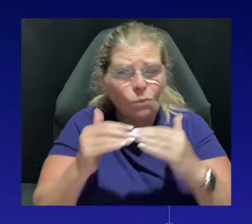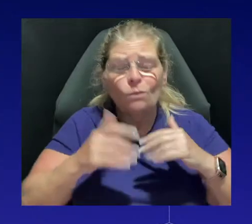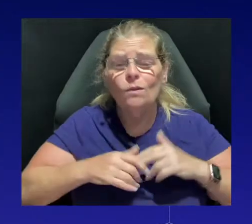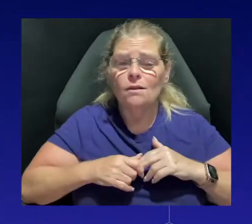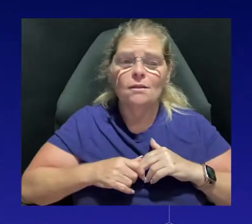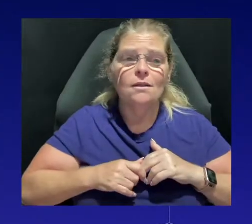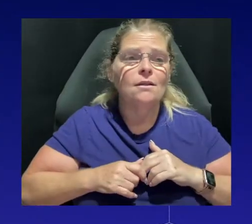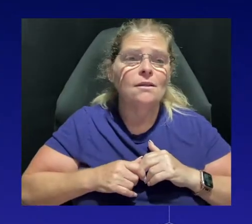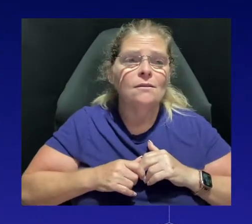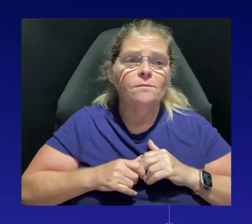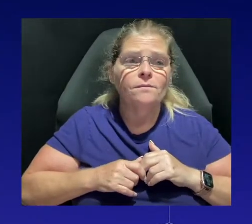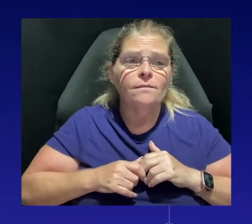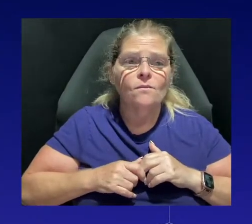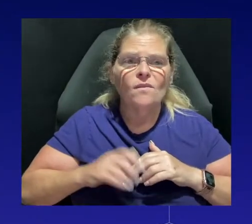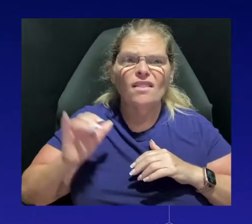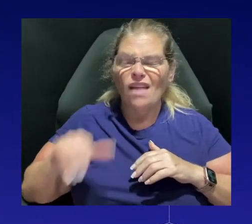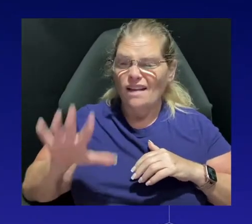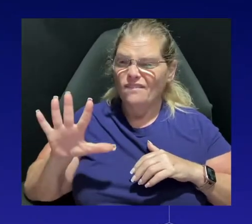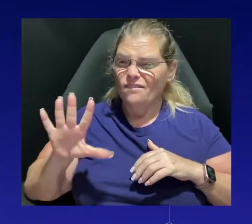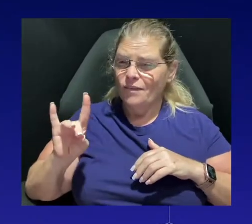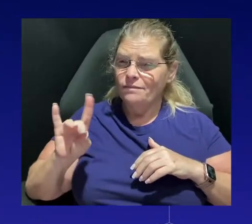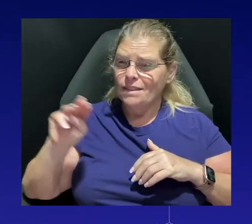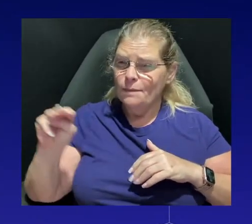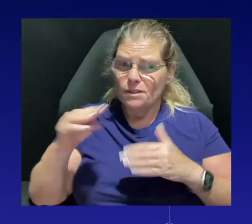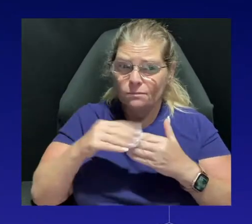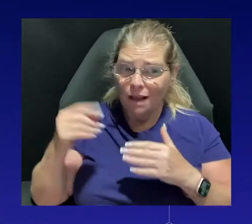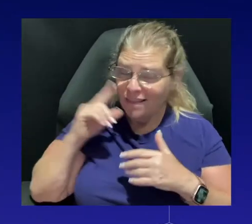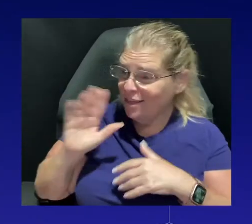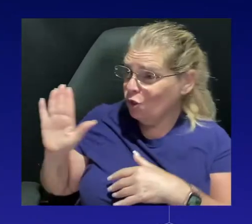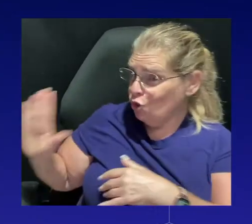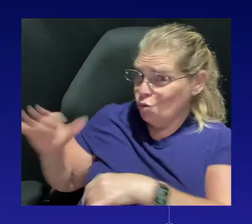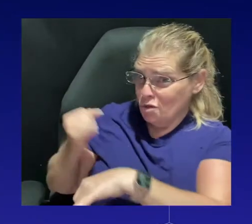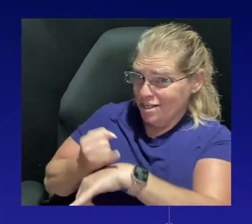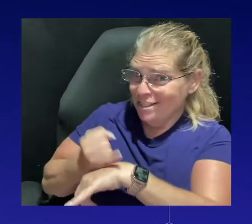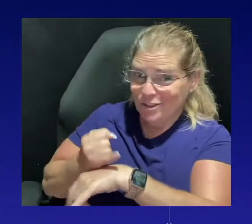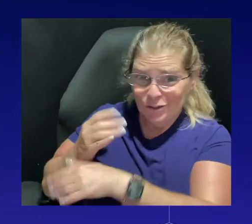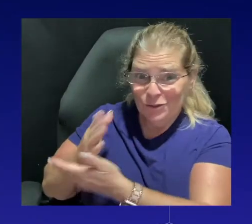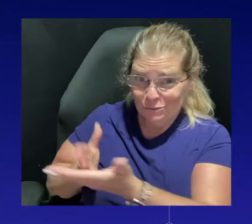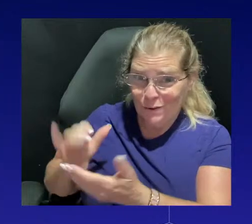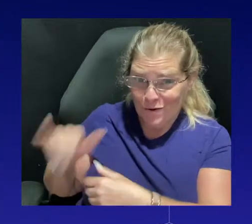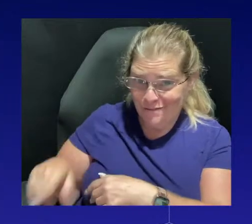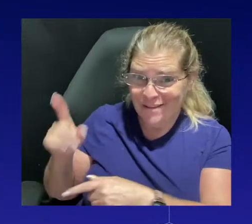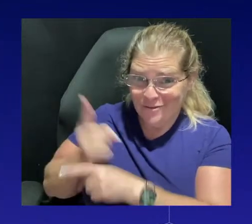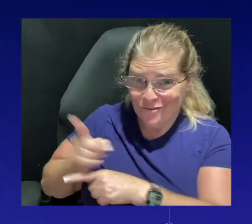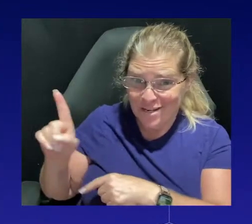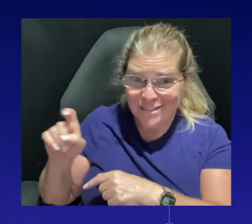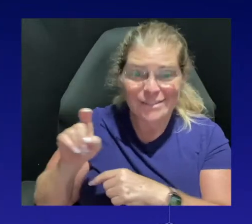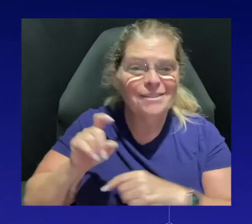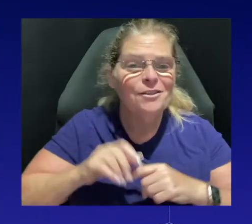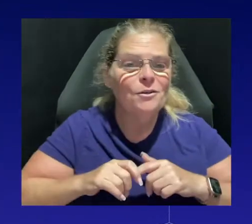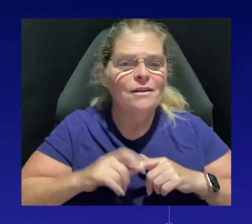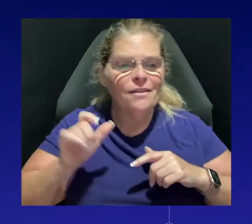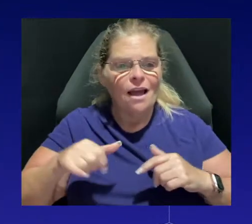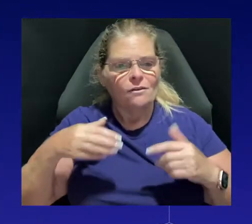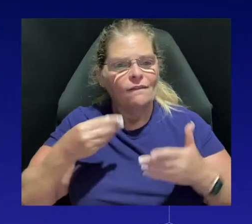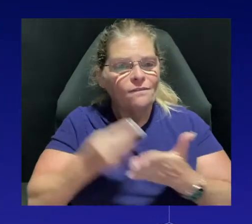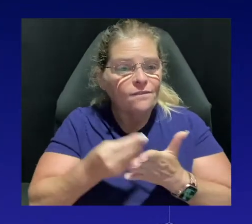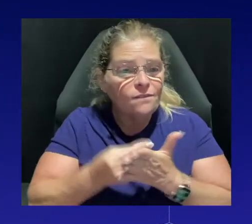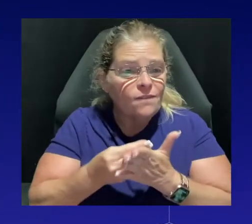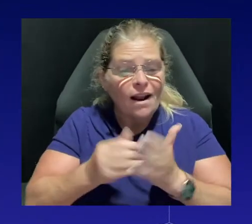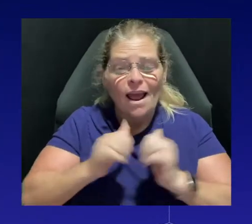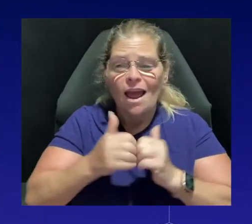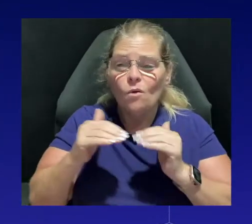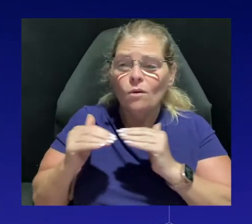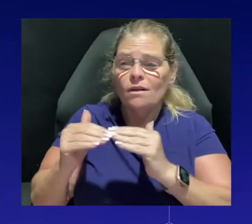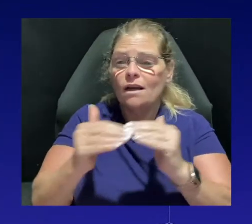over $58 million. I believe your institute was part of that group that was funding these awards through the Common Fund at